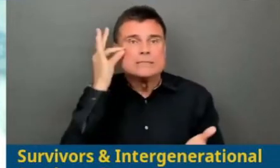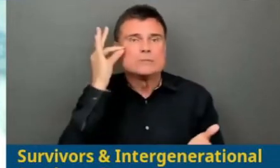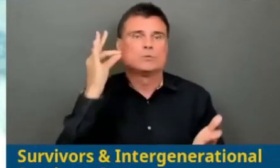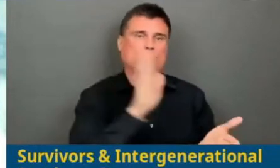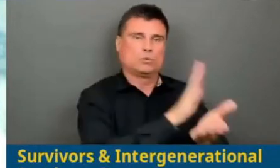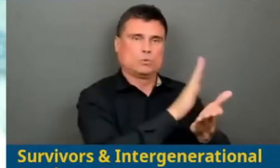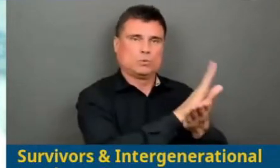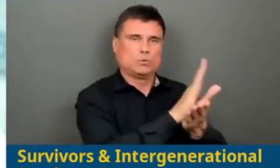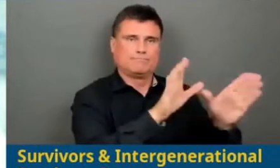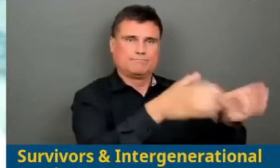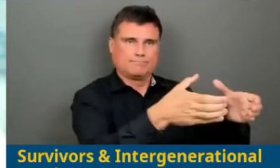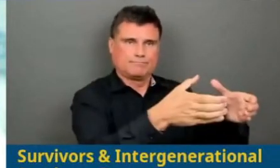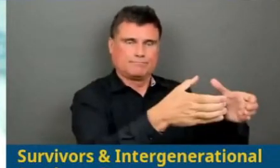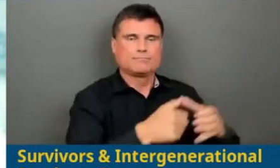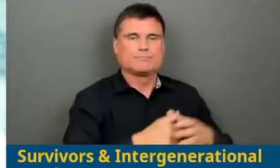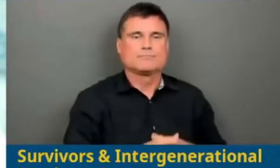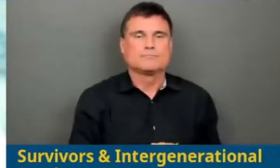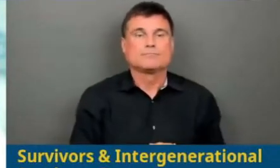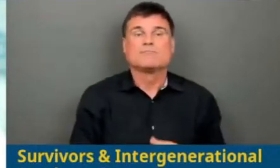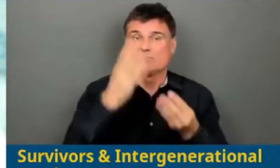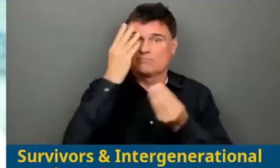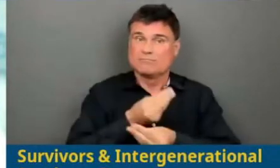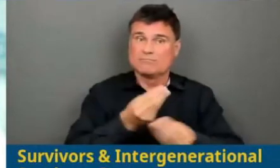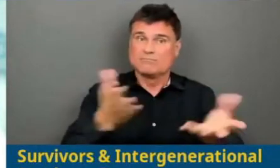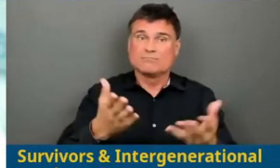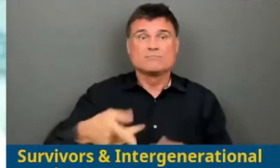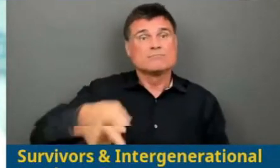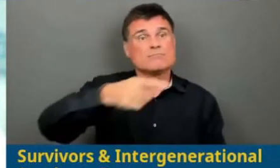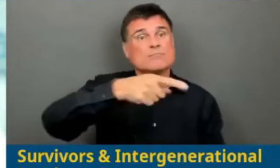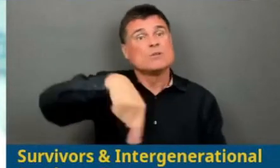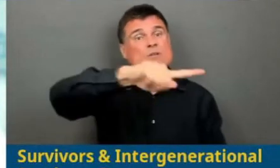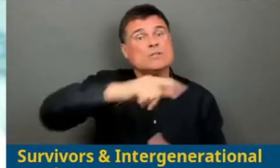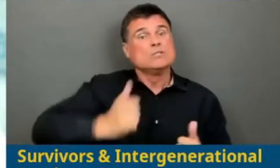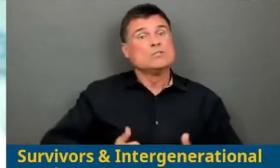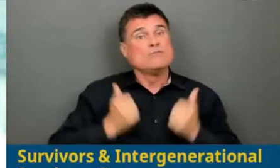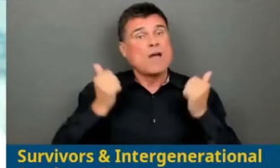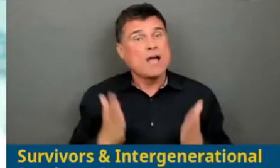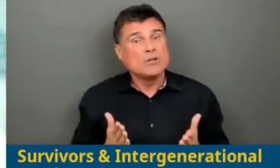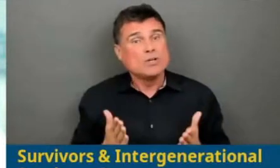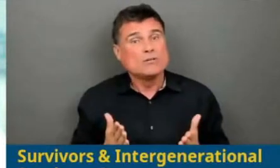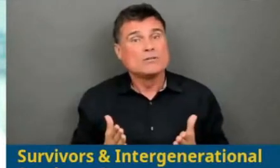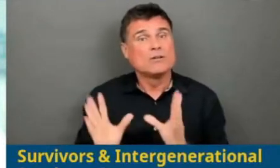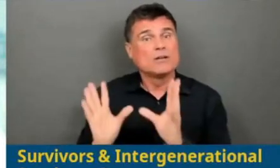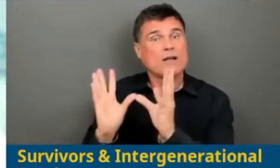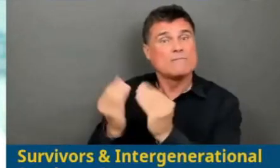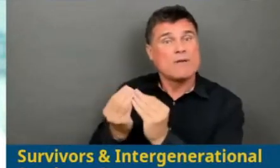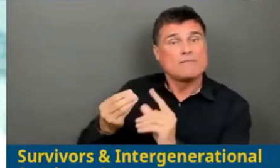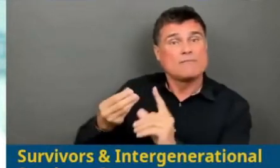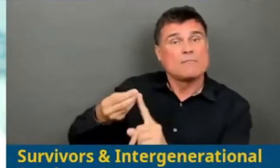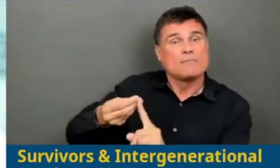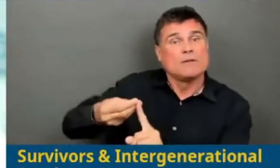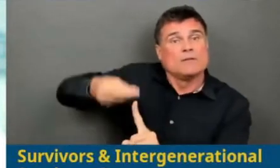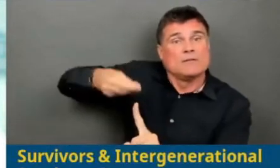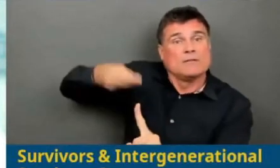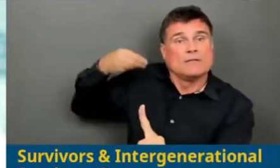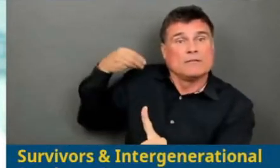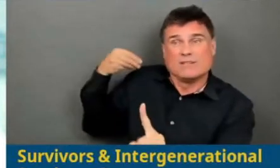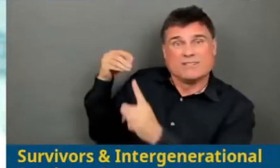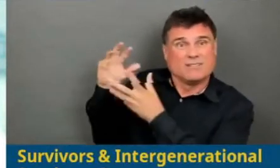I want to speak to any survivors and intergenerational survivors of residential schools who are